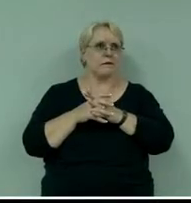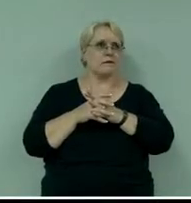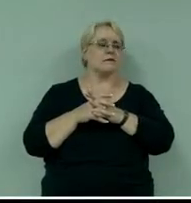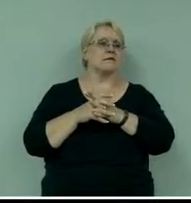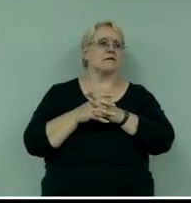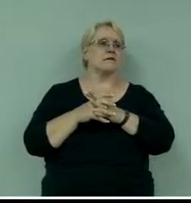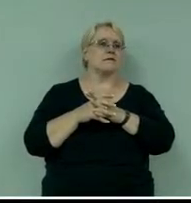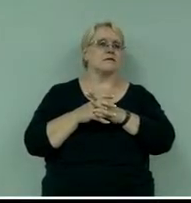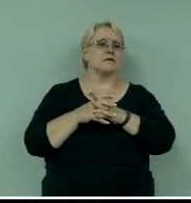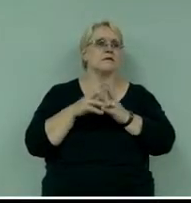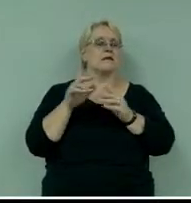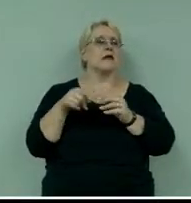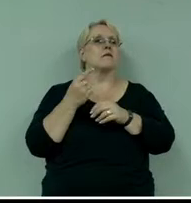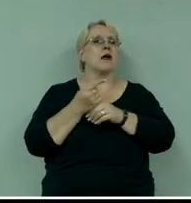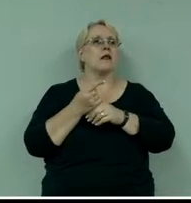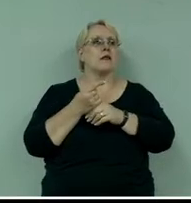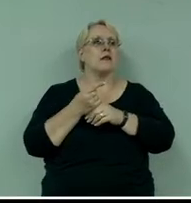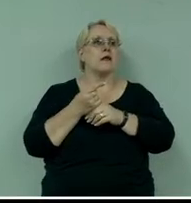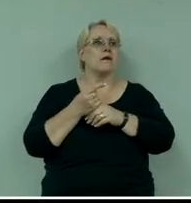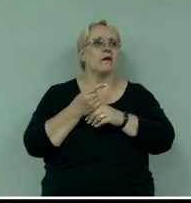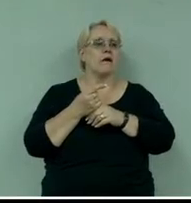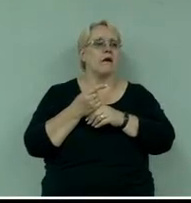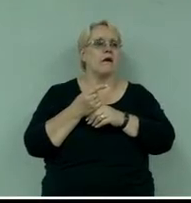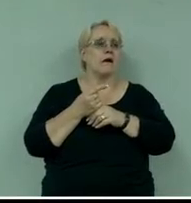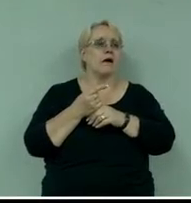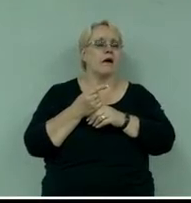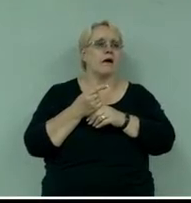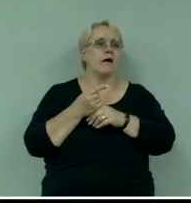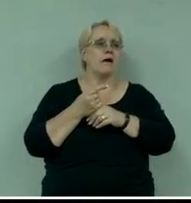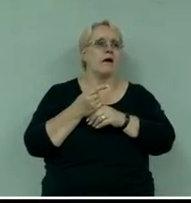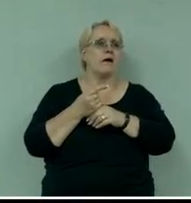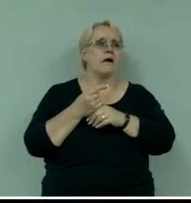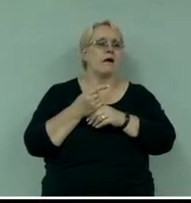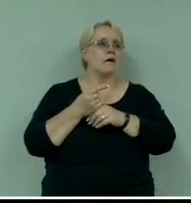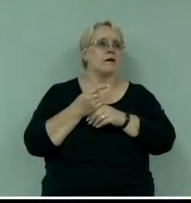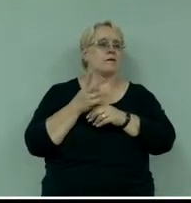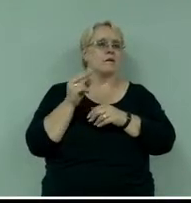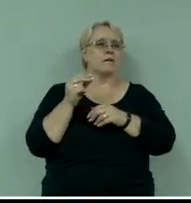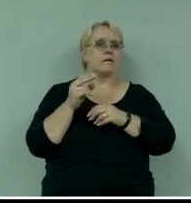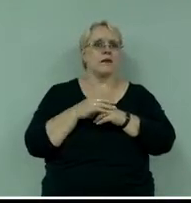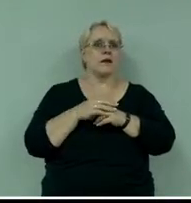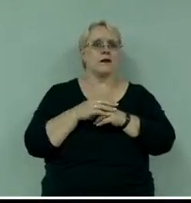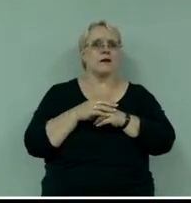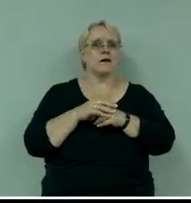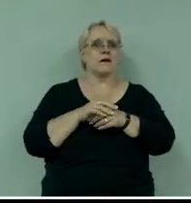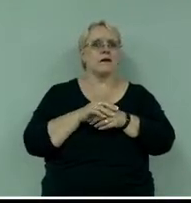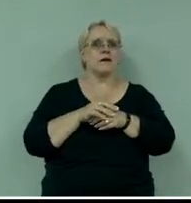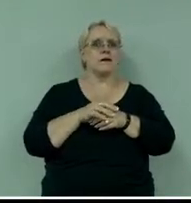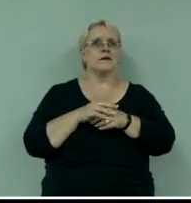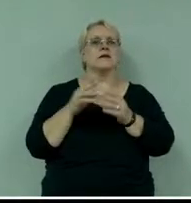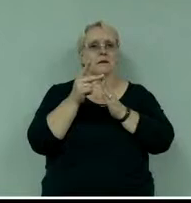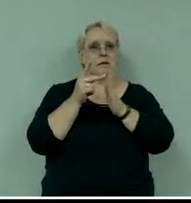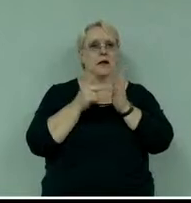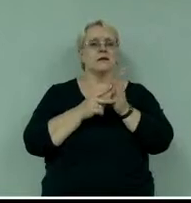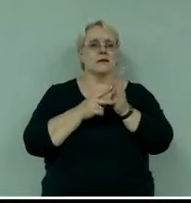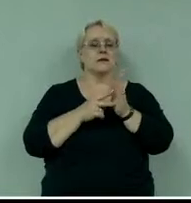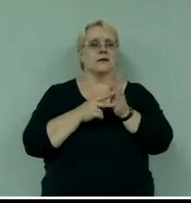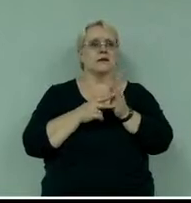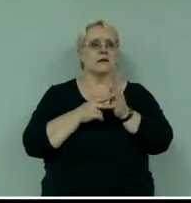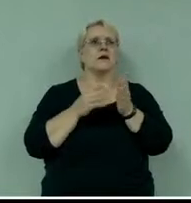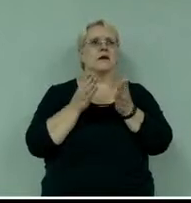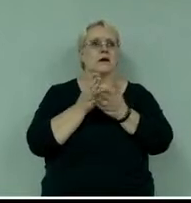Okay. Is this about our last question? I feel. No, we don't. Yeah, sir. It's a policy. Sorry. All